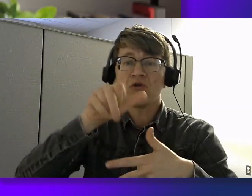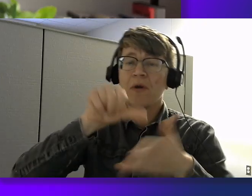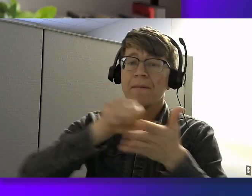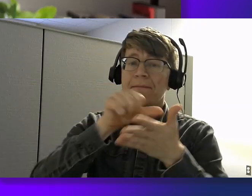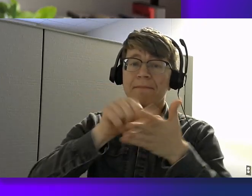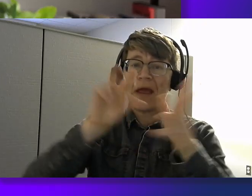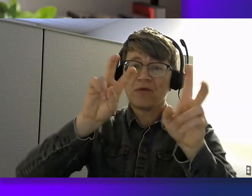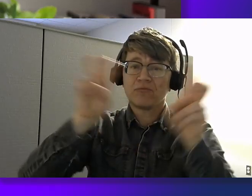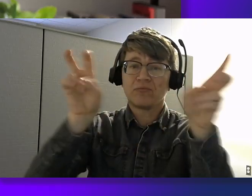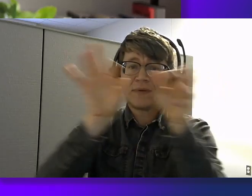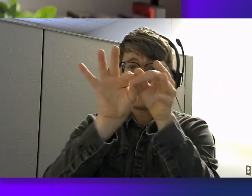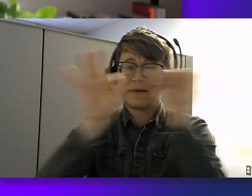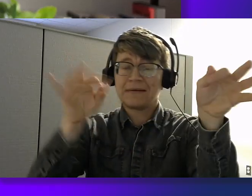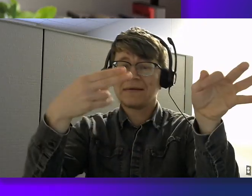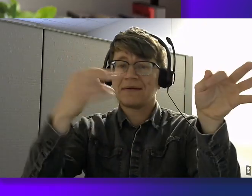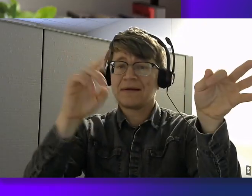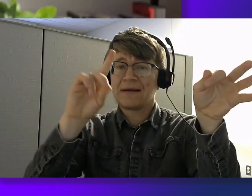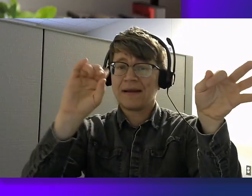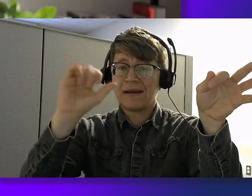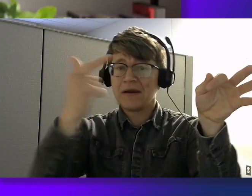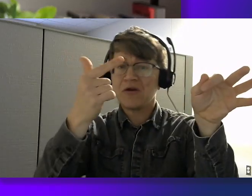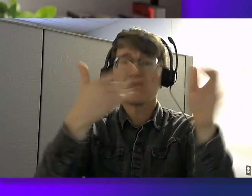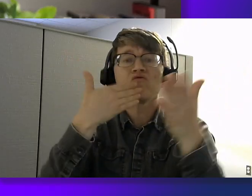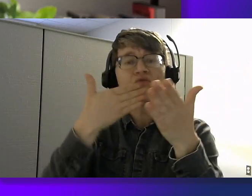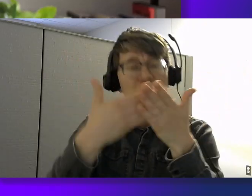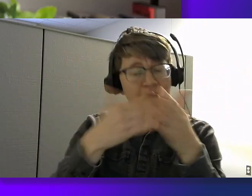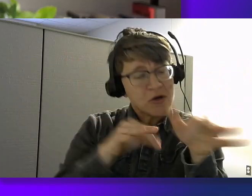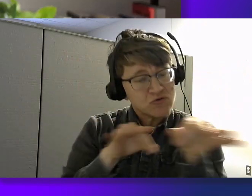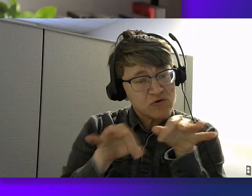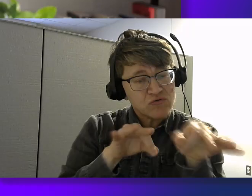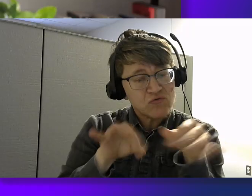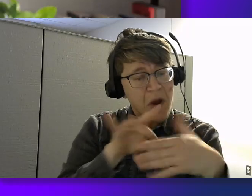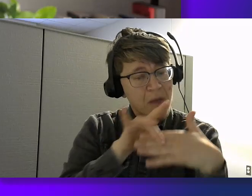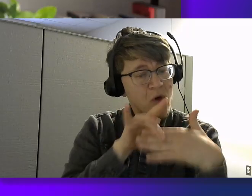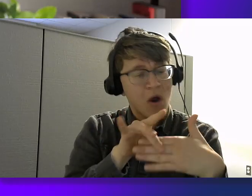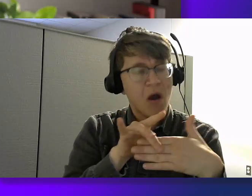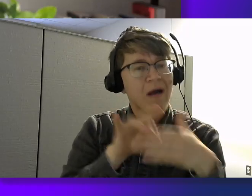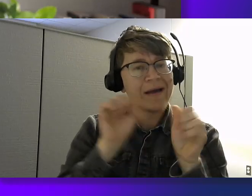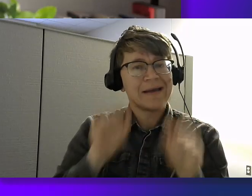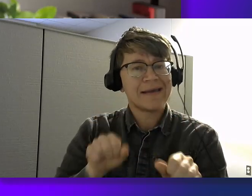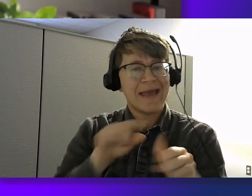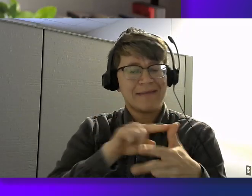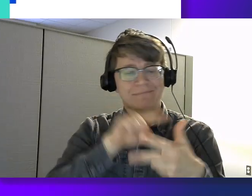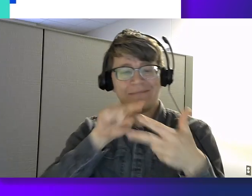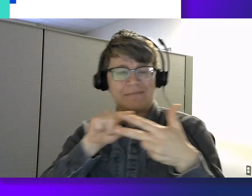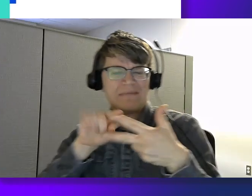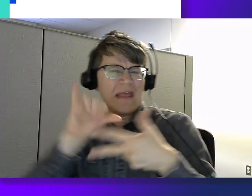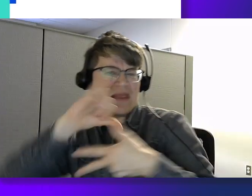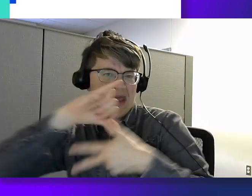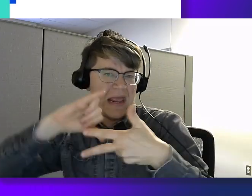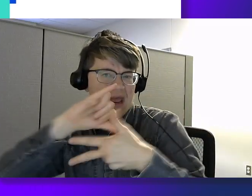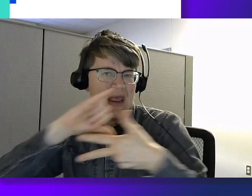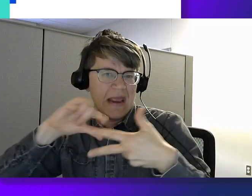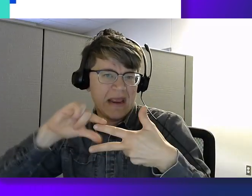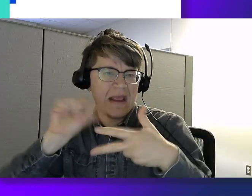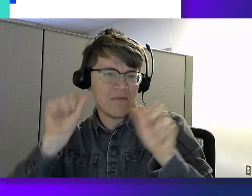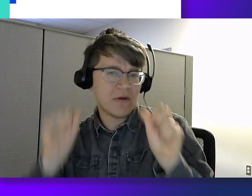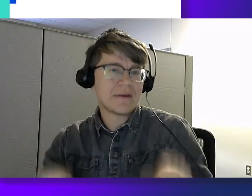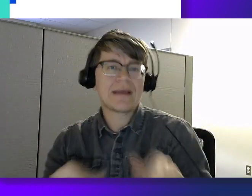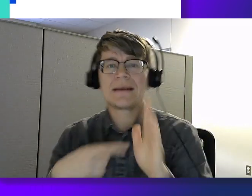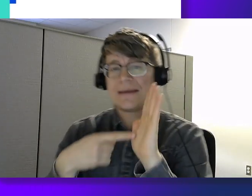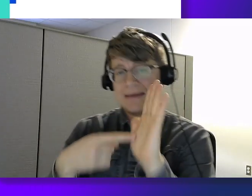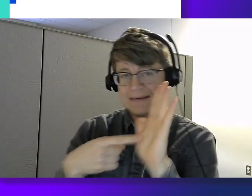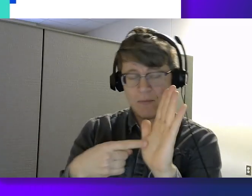that accurately describes your page's contents, this will usually function just as well in search engines. Let's take a look at an